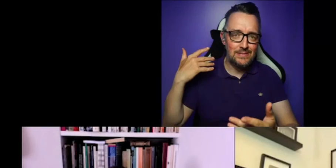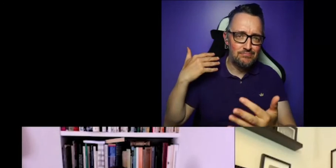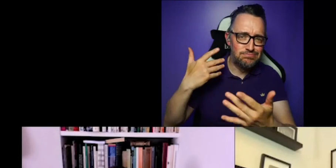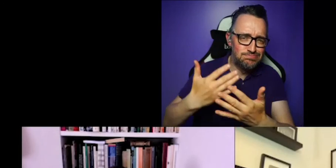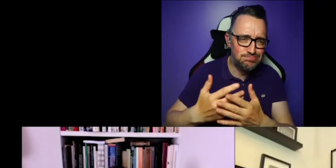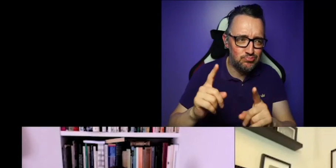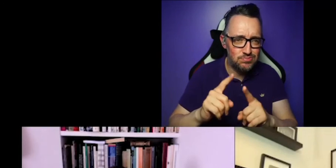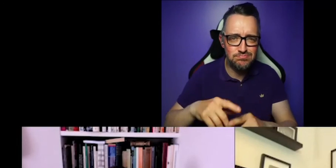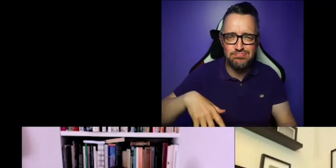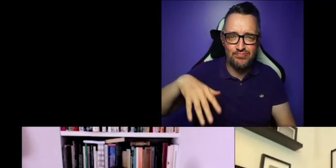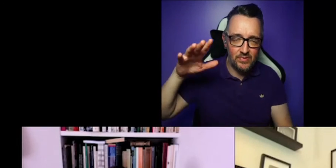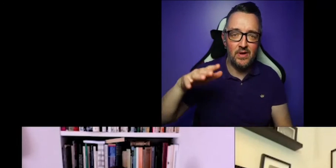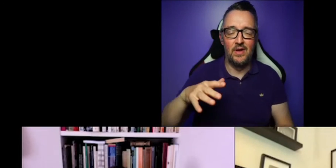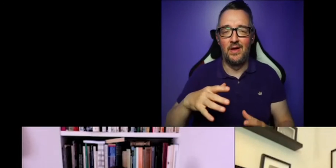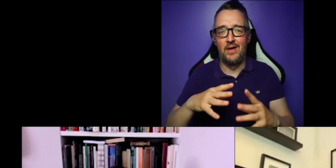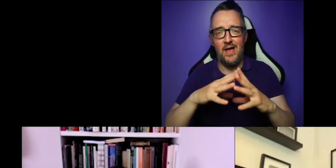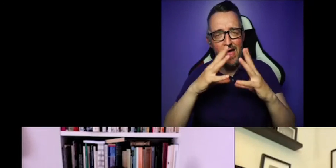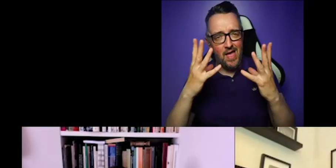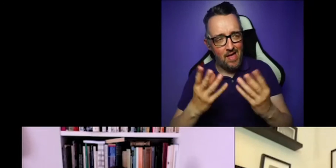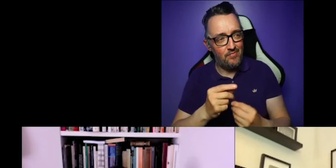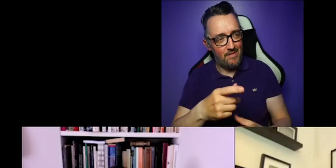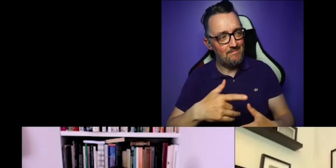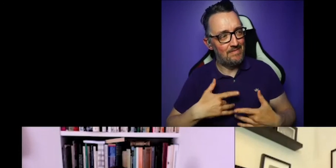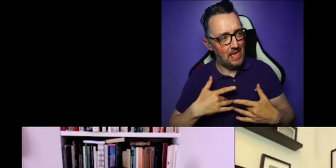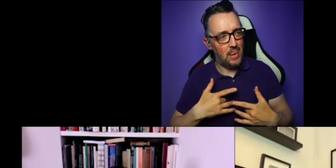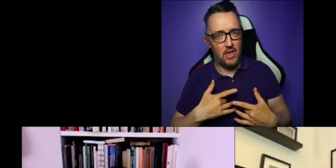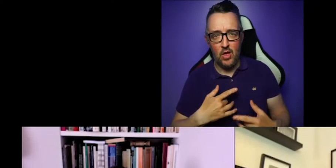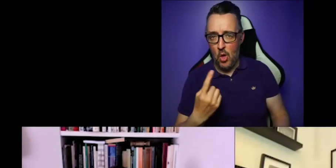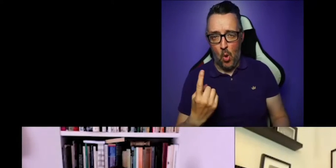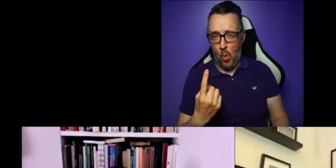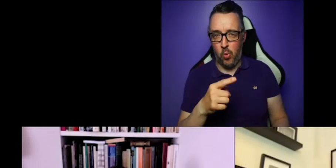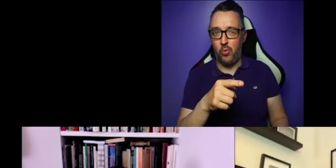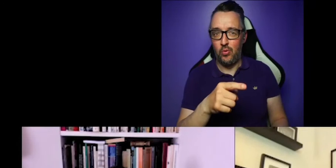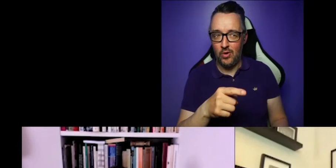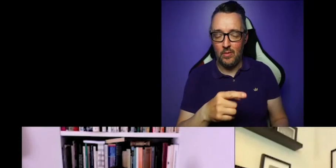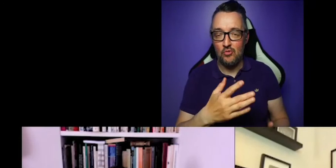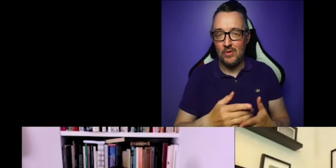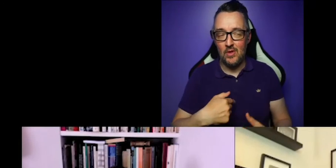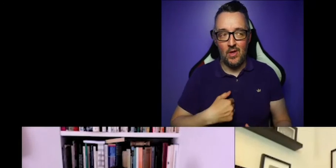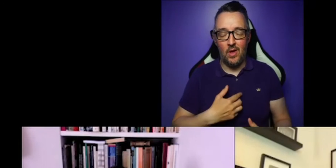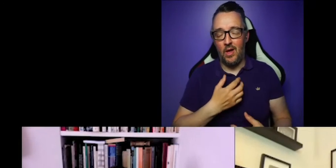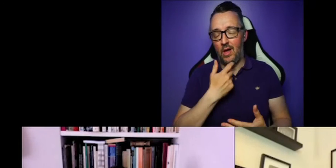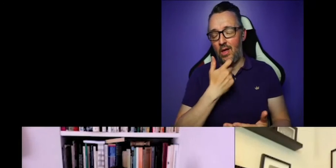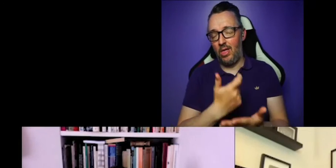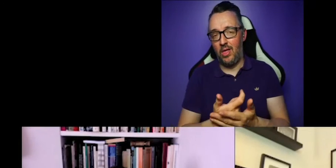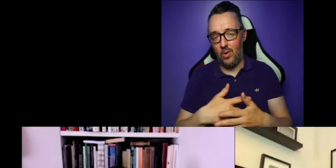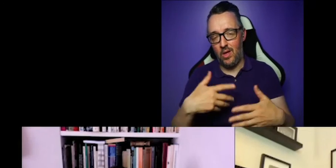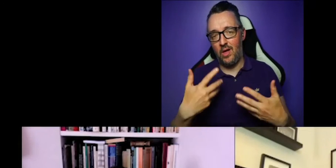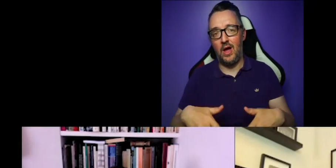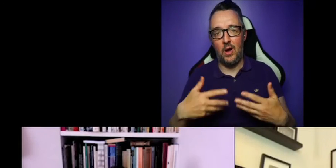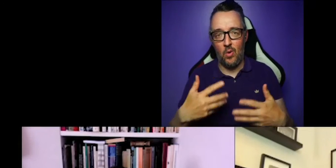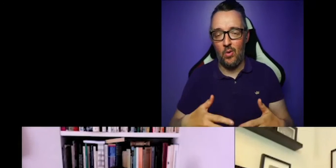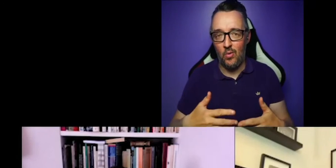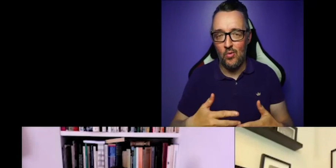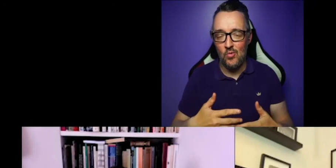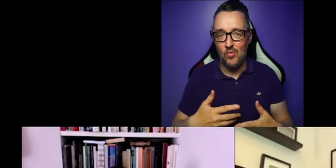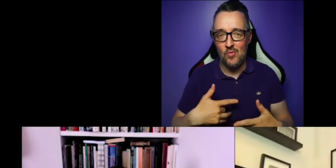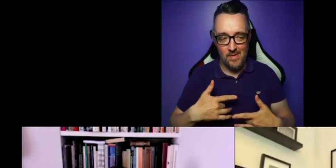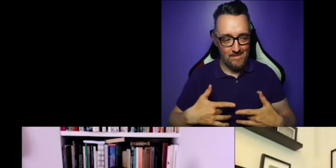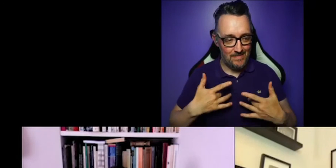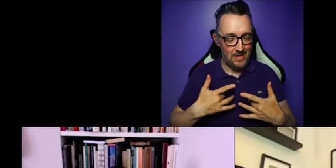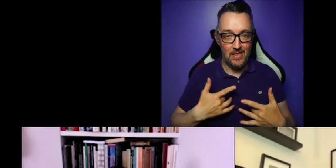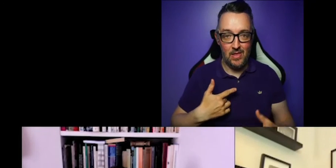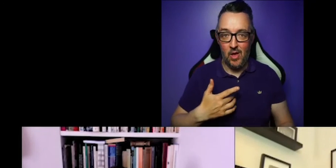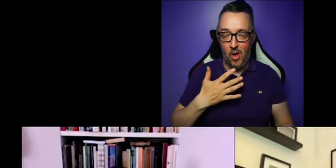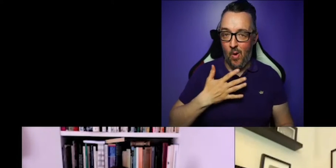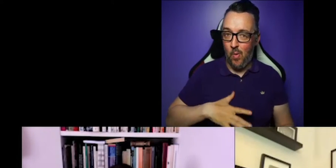and everything that makes you you. And it's been really inspirational for me, and I think I was explaining to you earlier, it's left